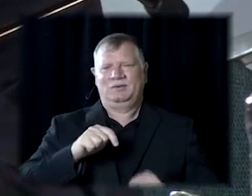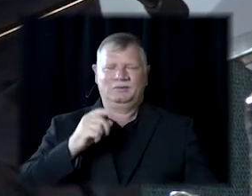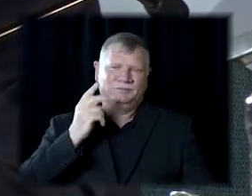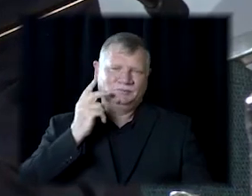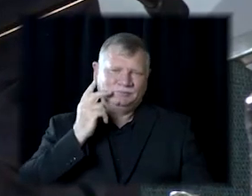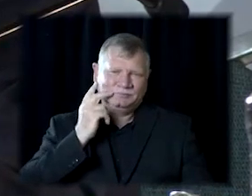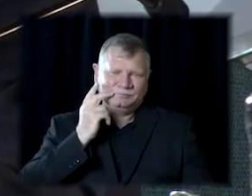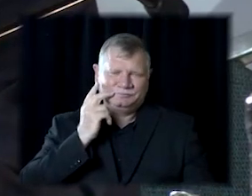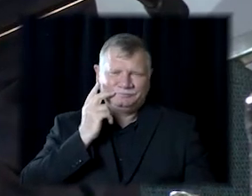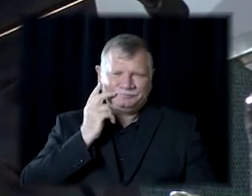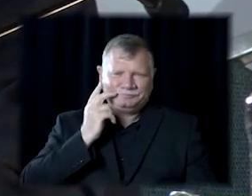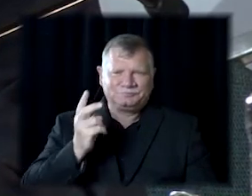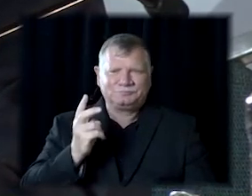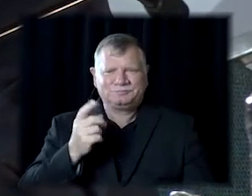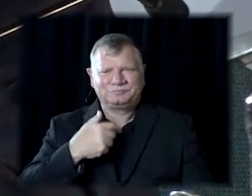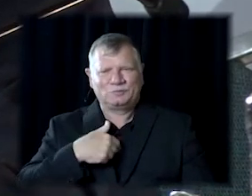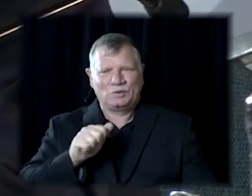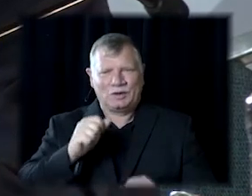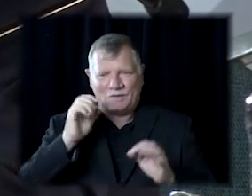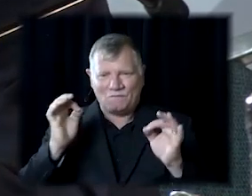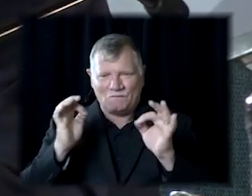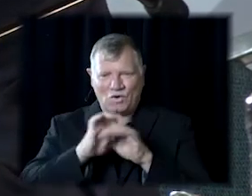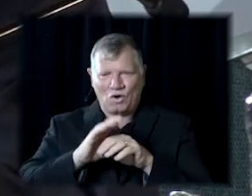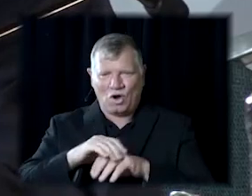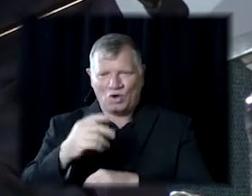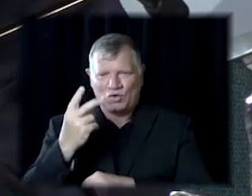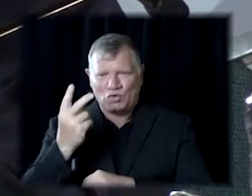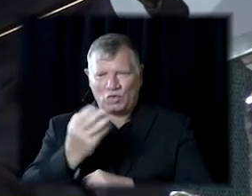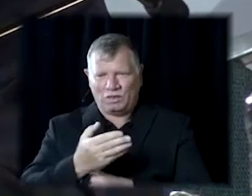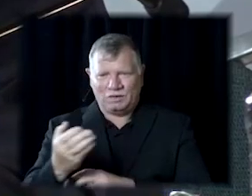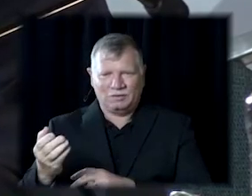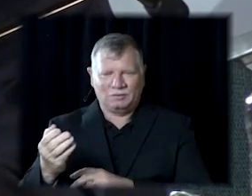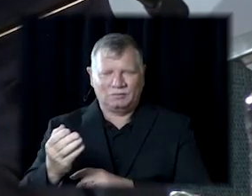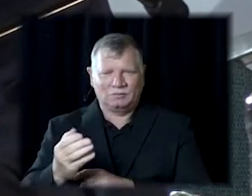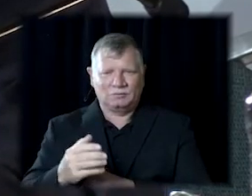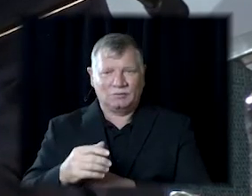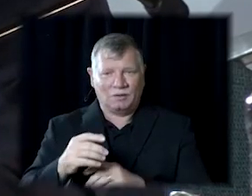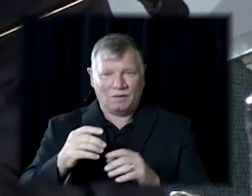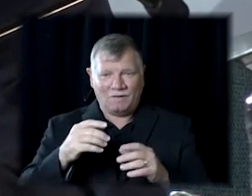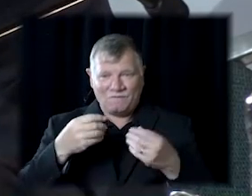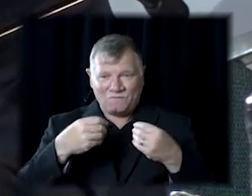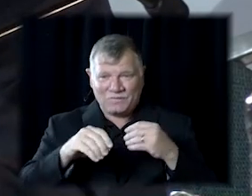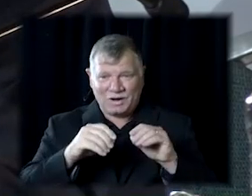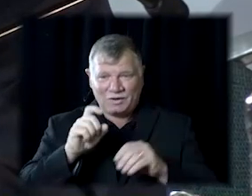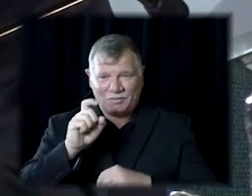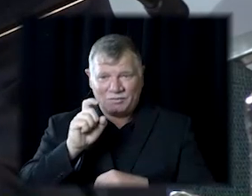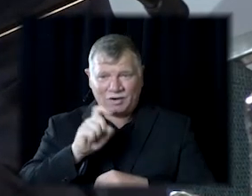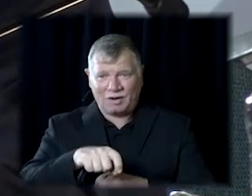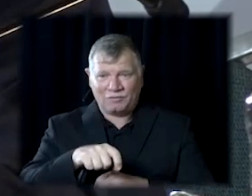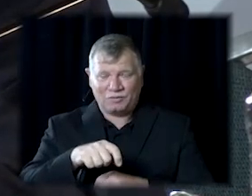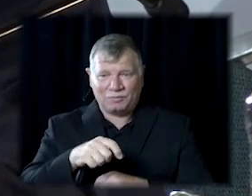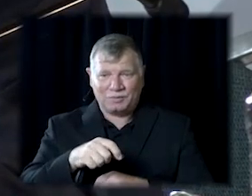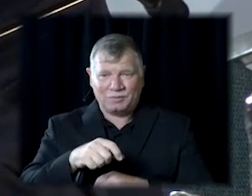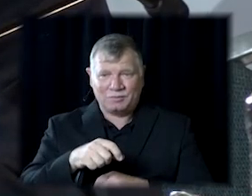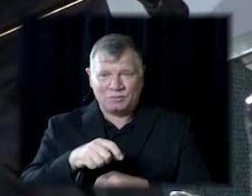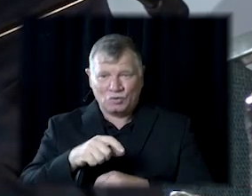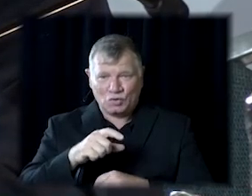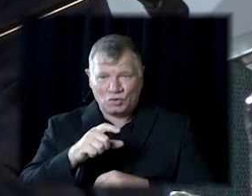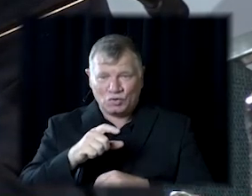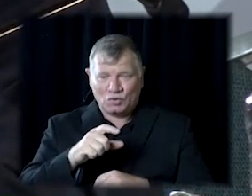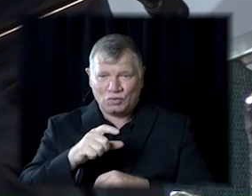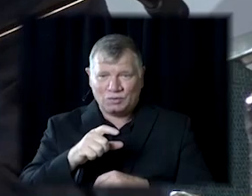and we can focus on two things. Number one, vendors, I think, have to be